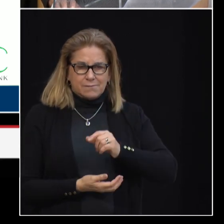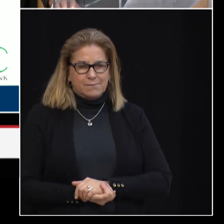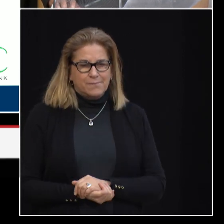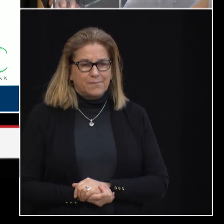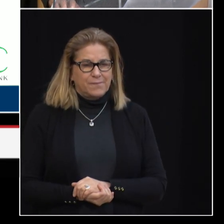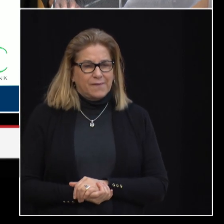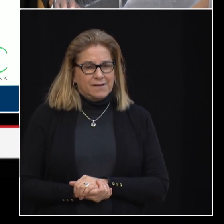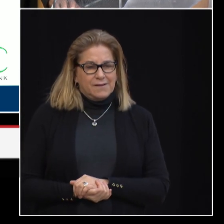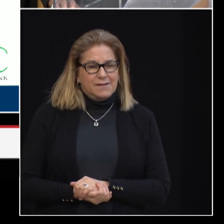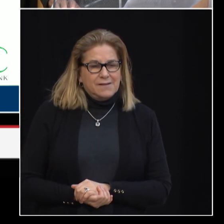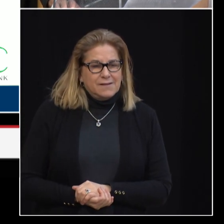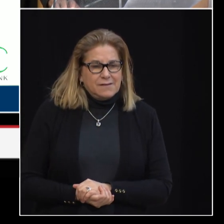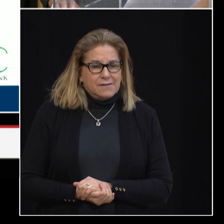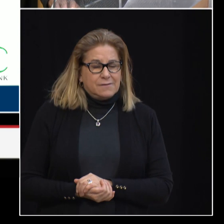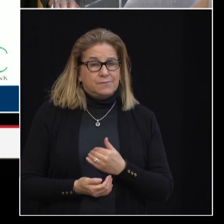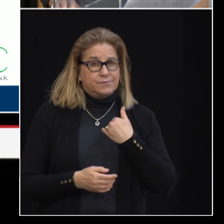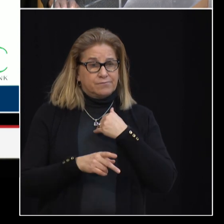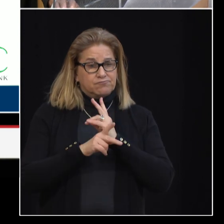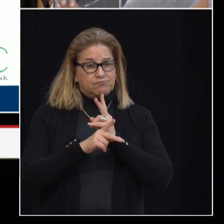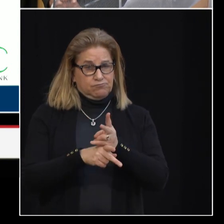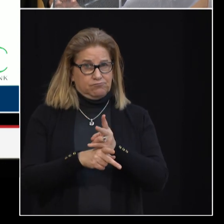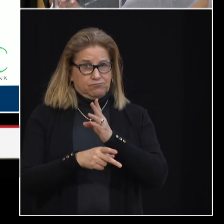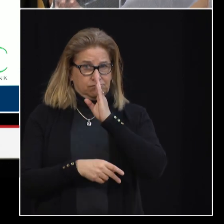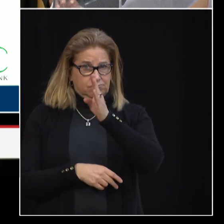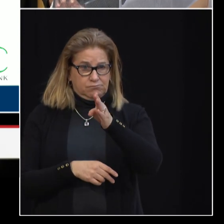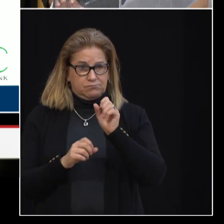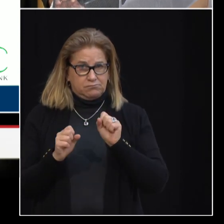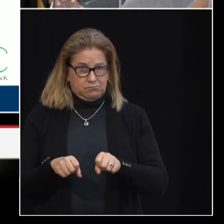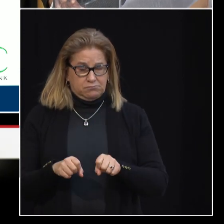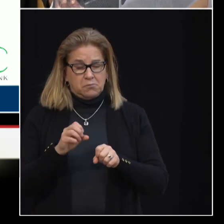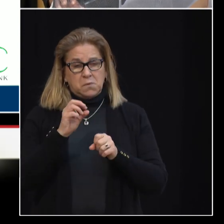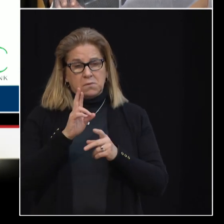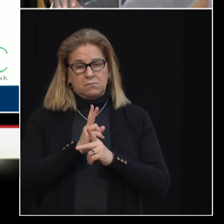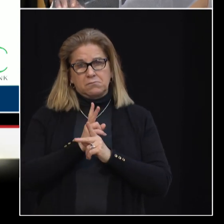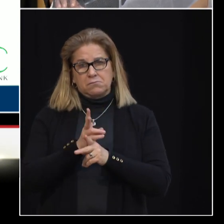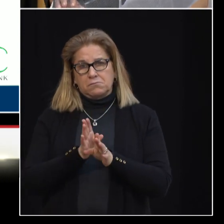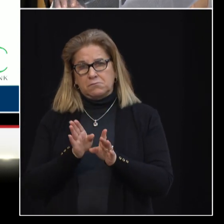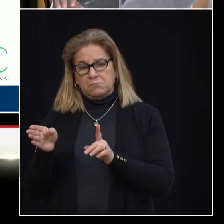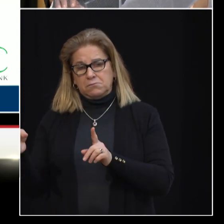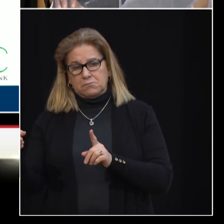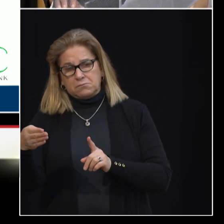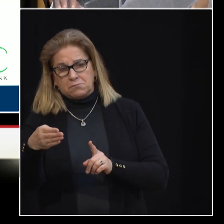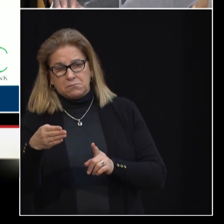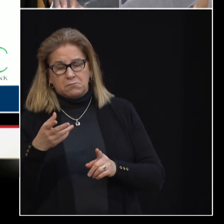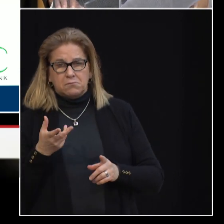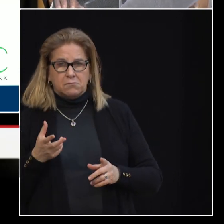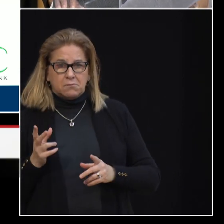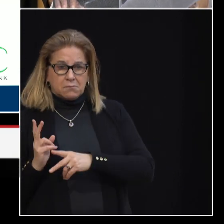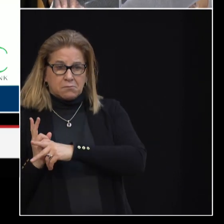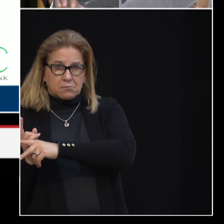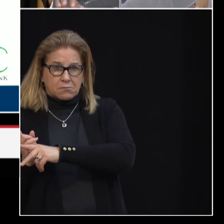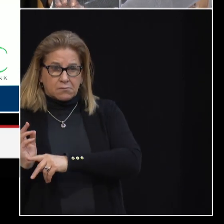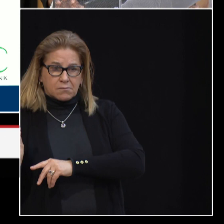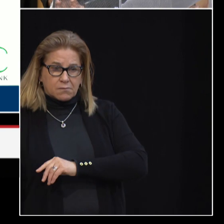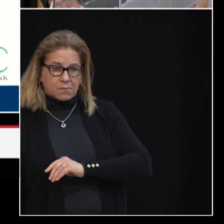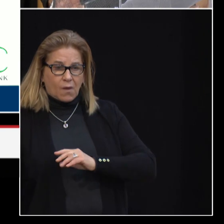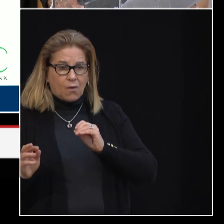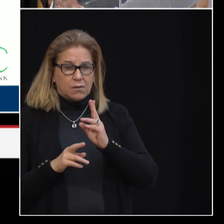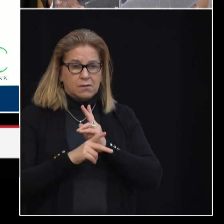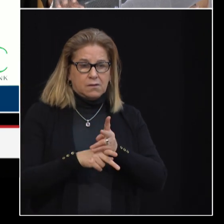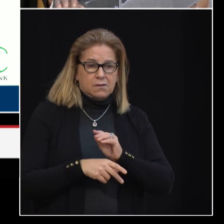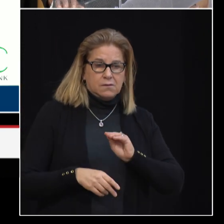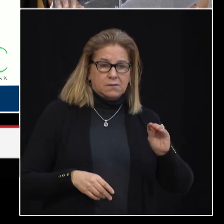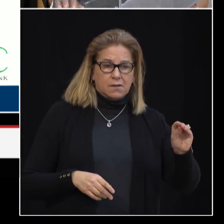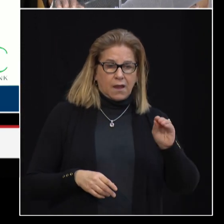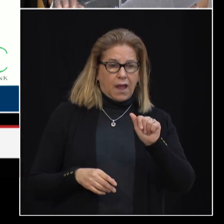you and your projects, and as the PACE administrator for the DC PACE program, we work